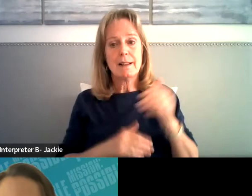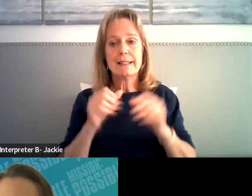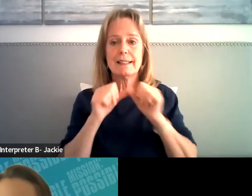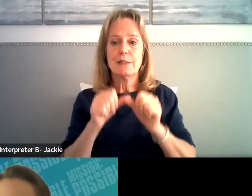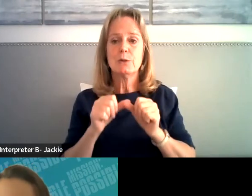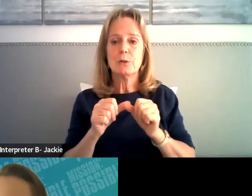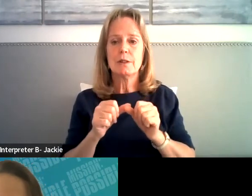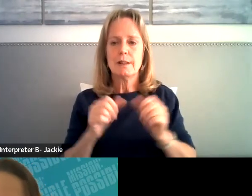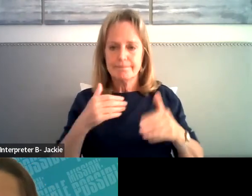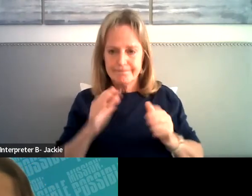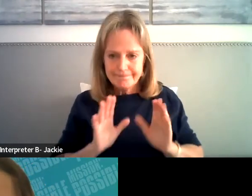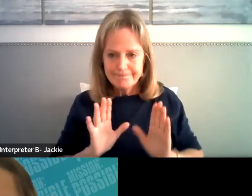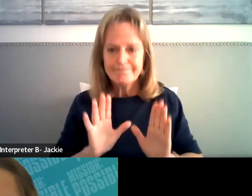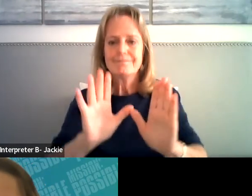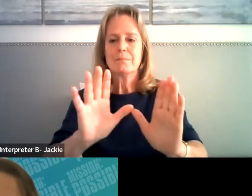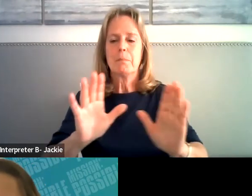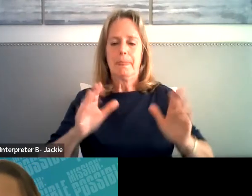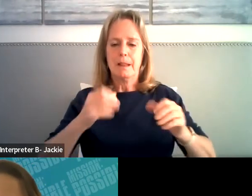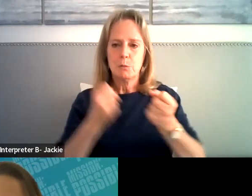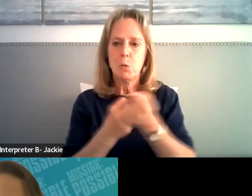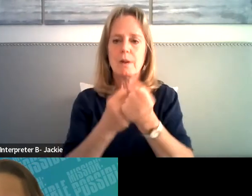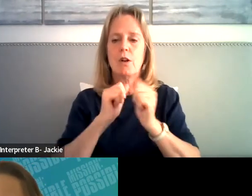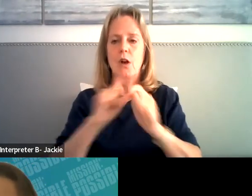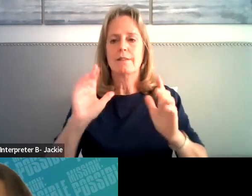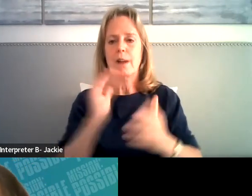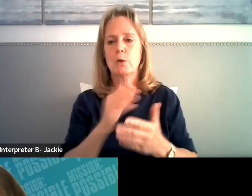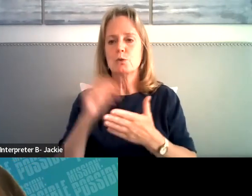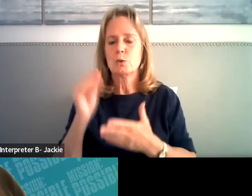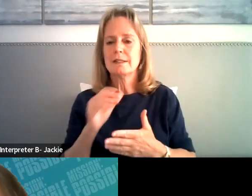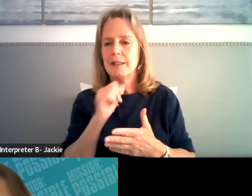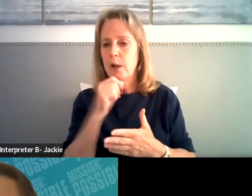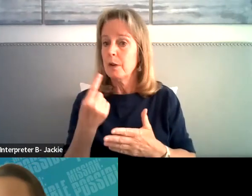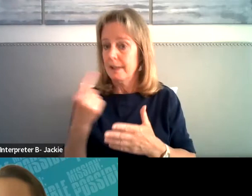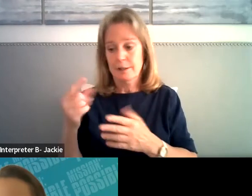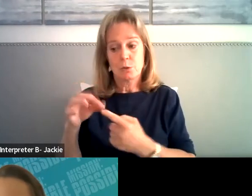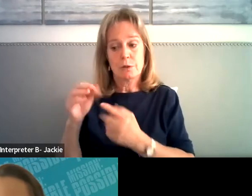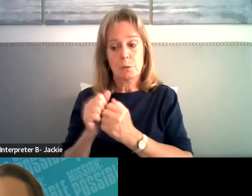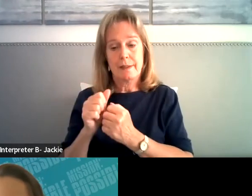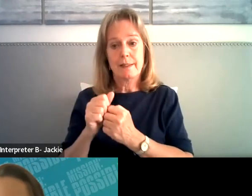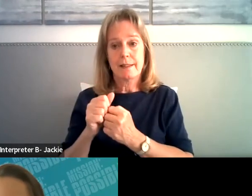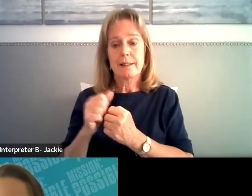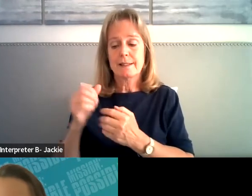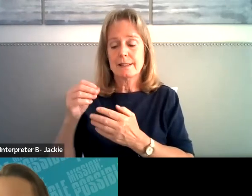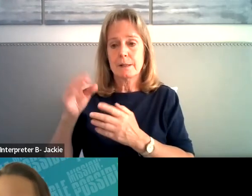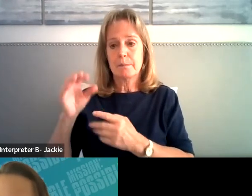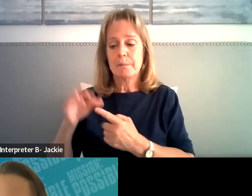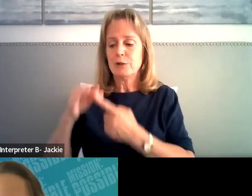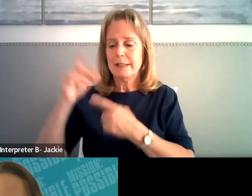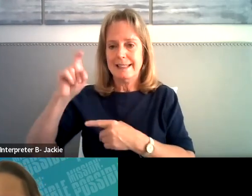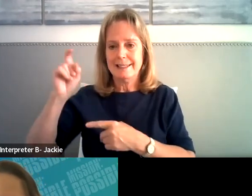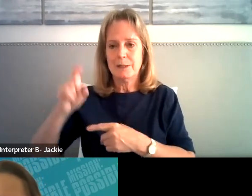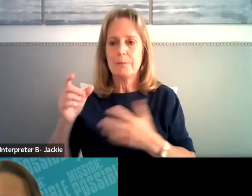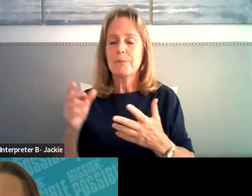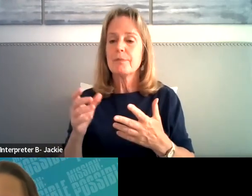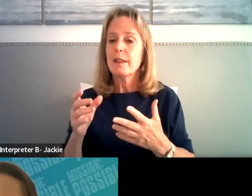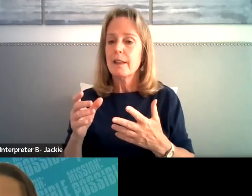the momentum in supporting all of our students, not just students with special needs. And we are hoping that we will be able